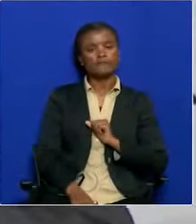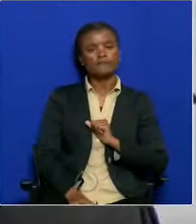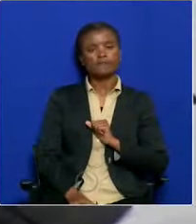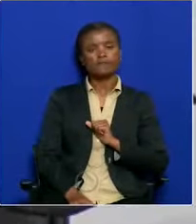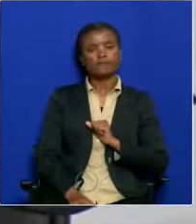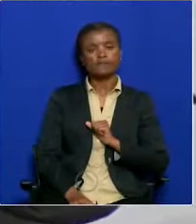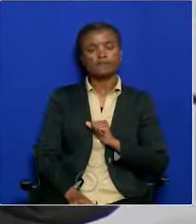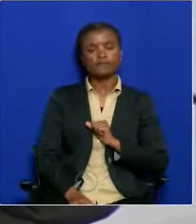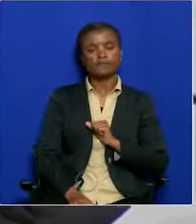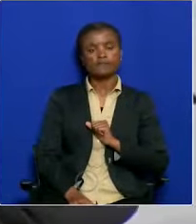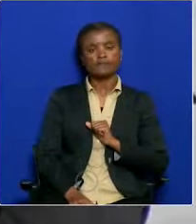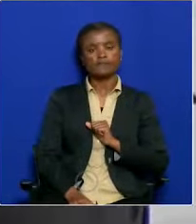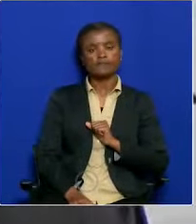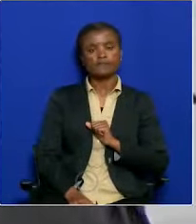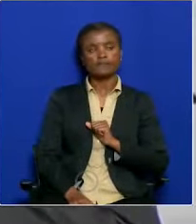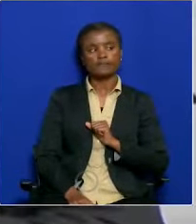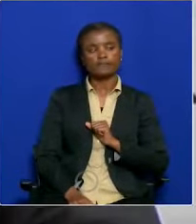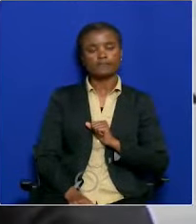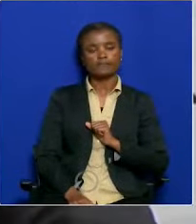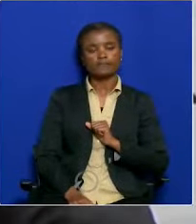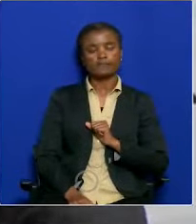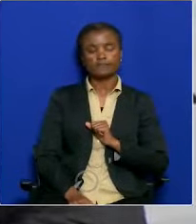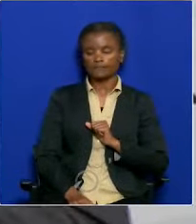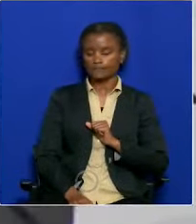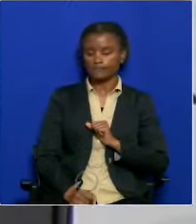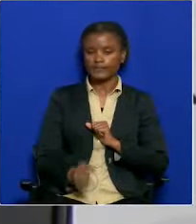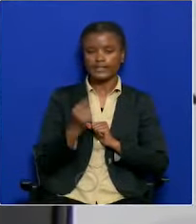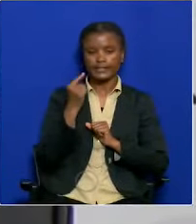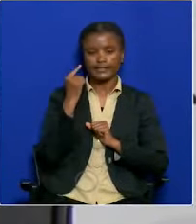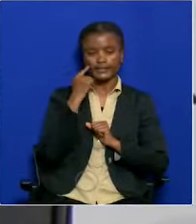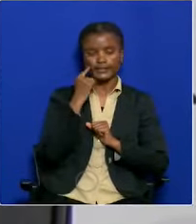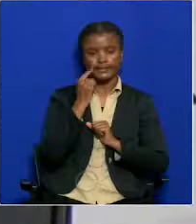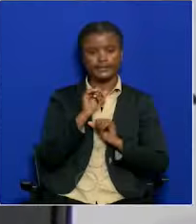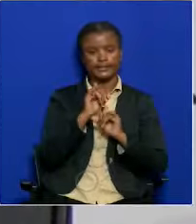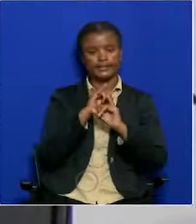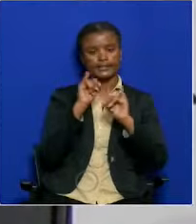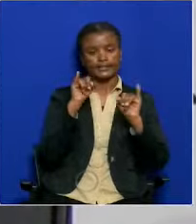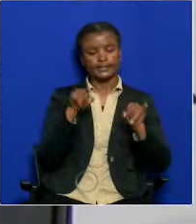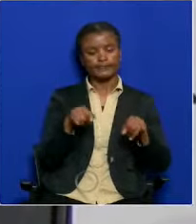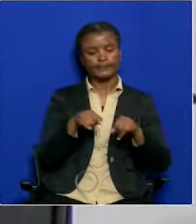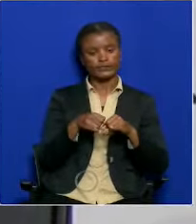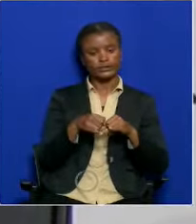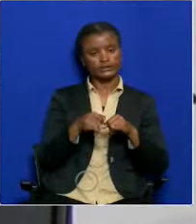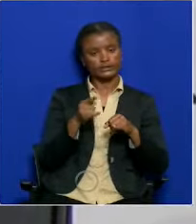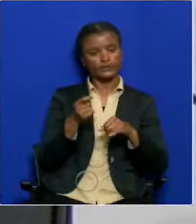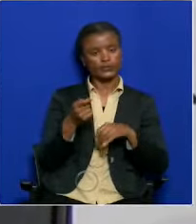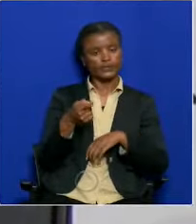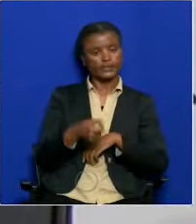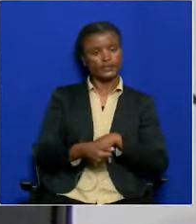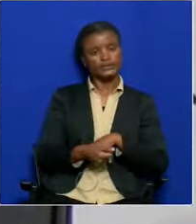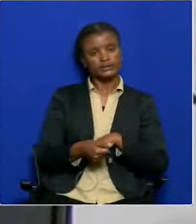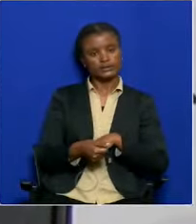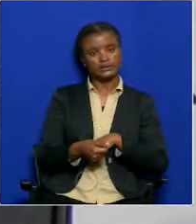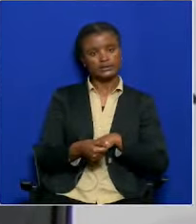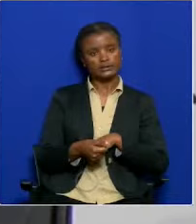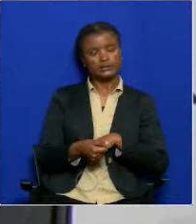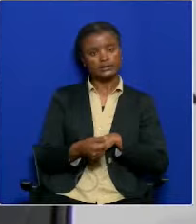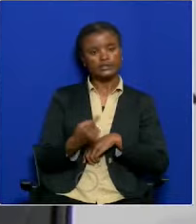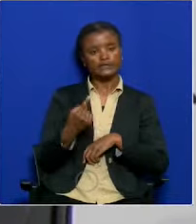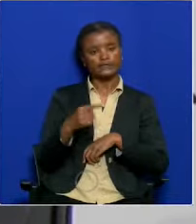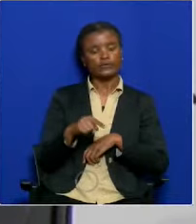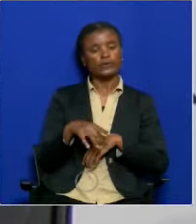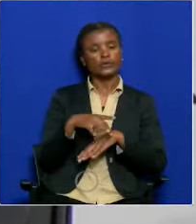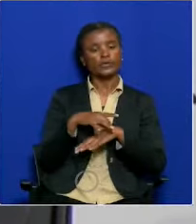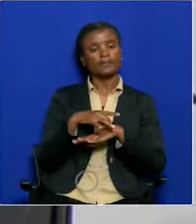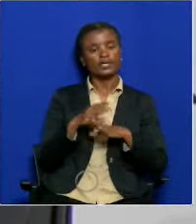I think it's the invoice for payments for Medicare 24.